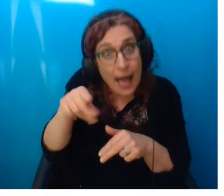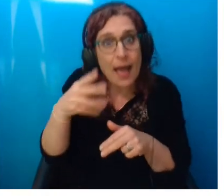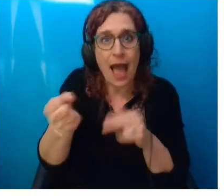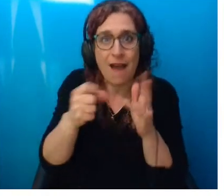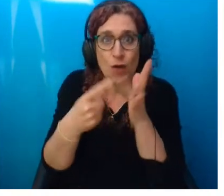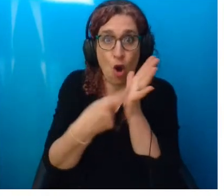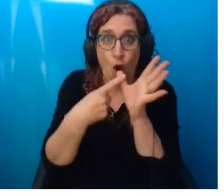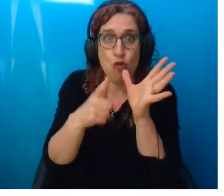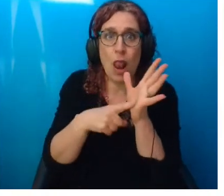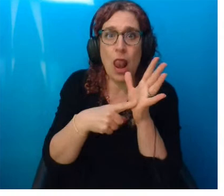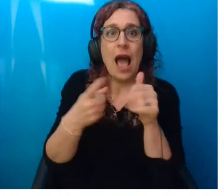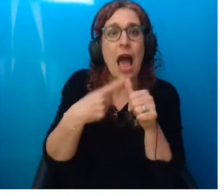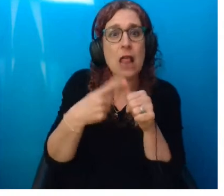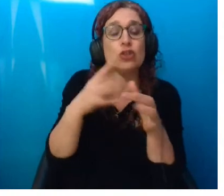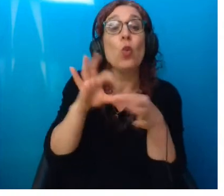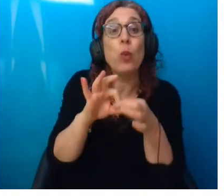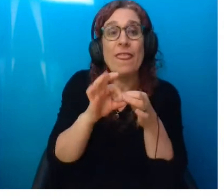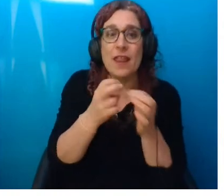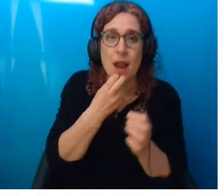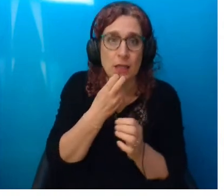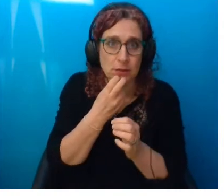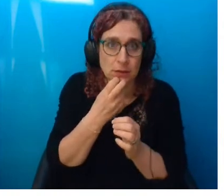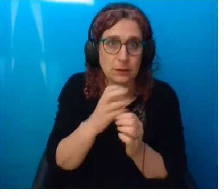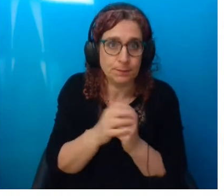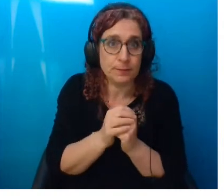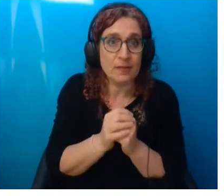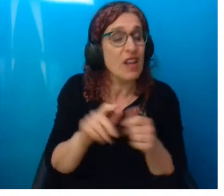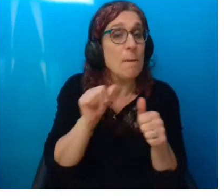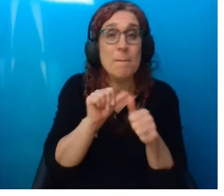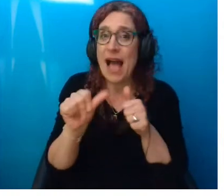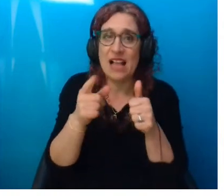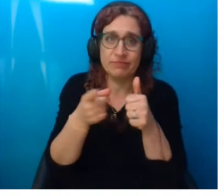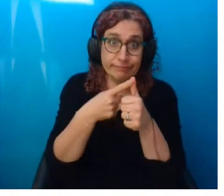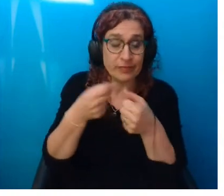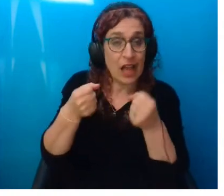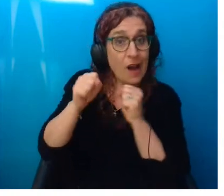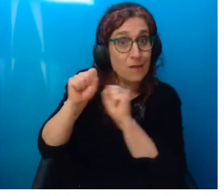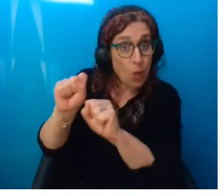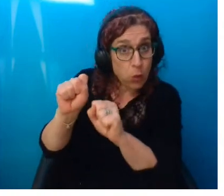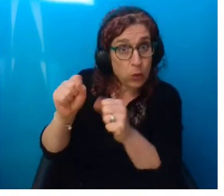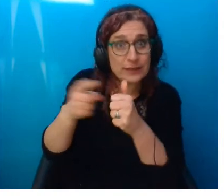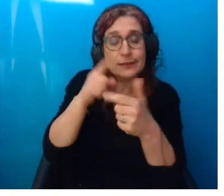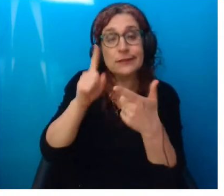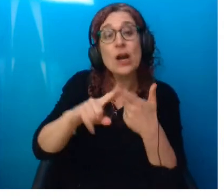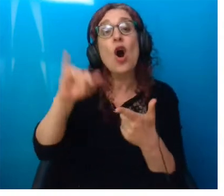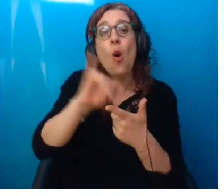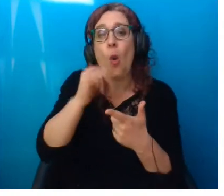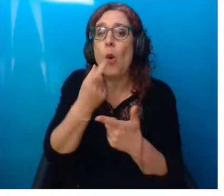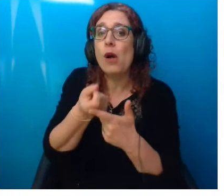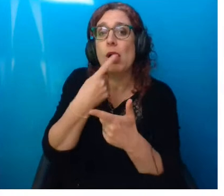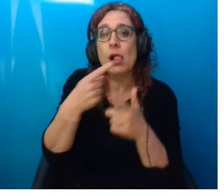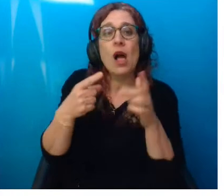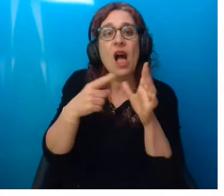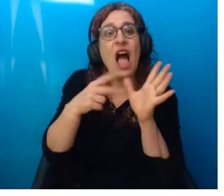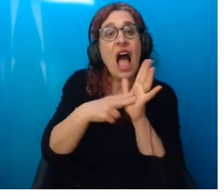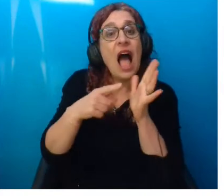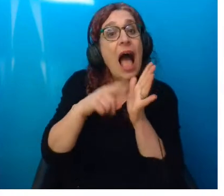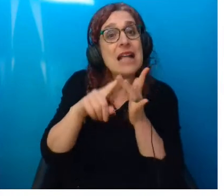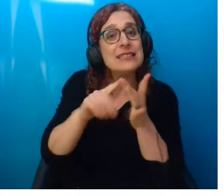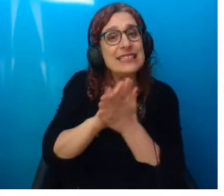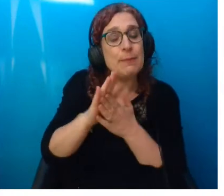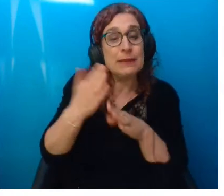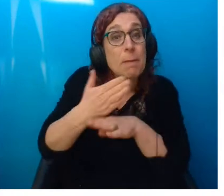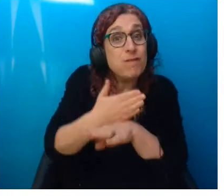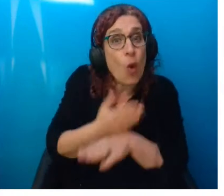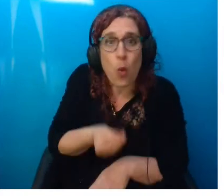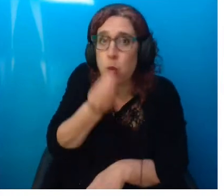nuts. The treatment is very simple. It's avoidance, antihistamines as needed prior to taking the foodstuffs. But if they